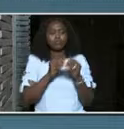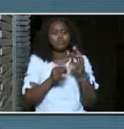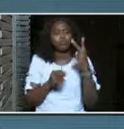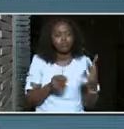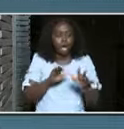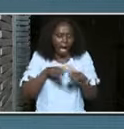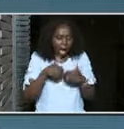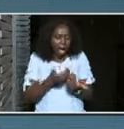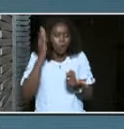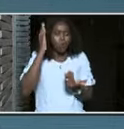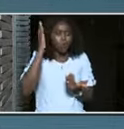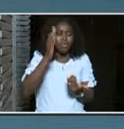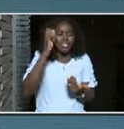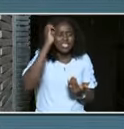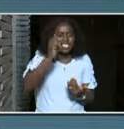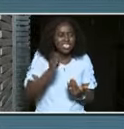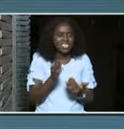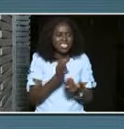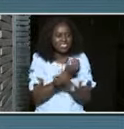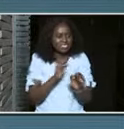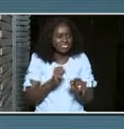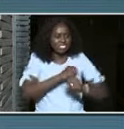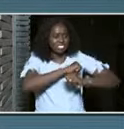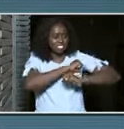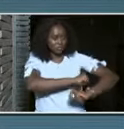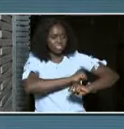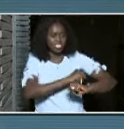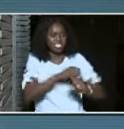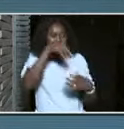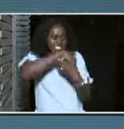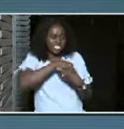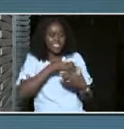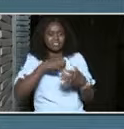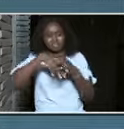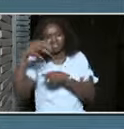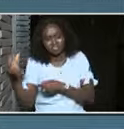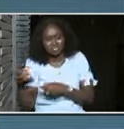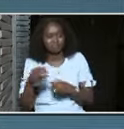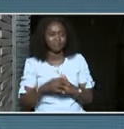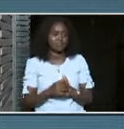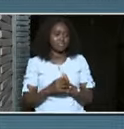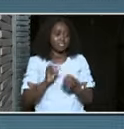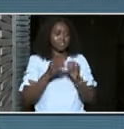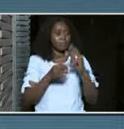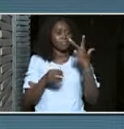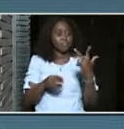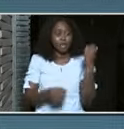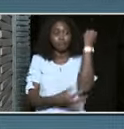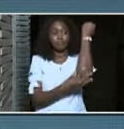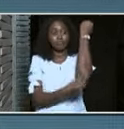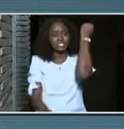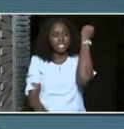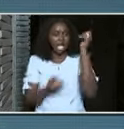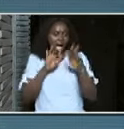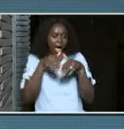to secure security internally and externally? Number three, poverty.